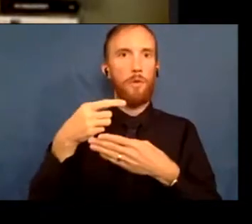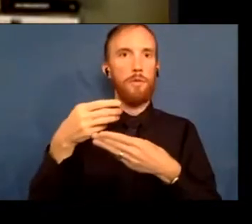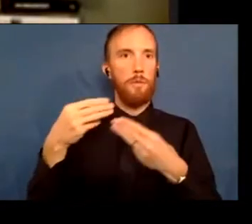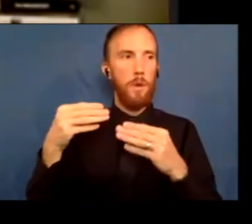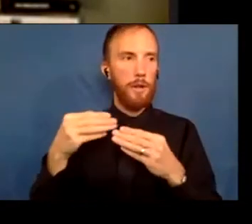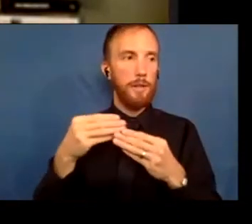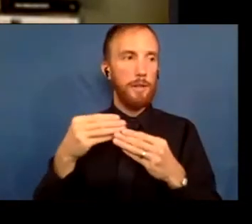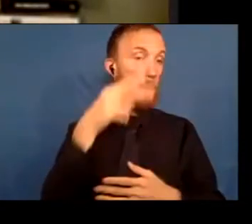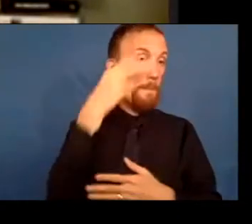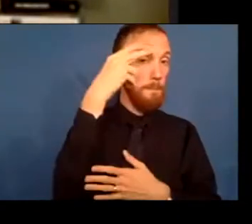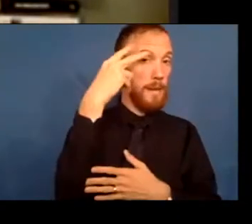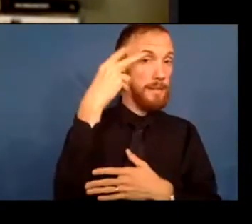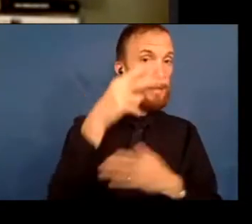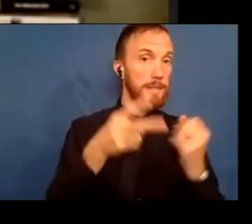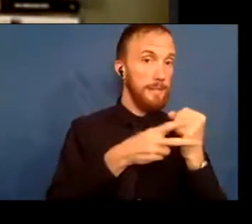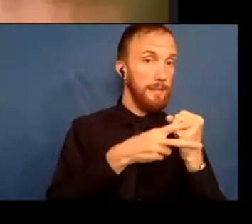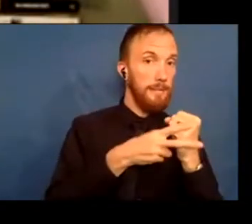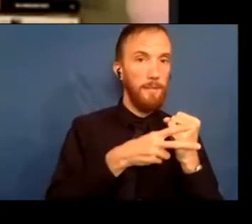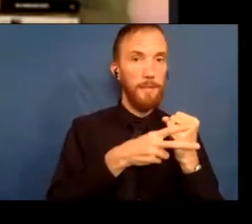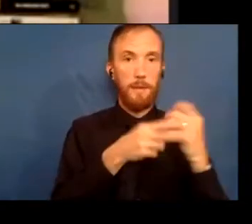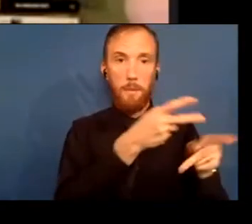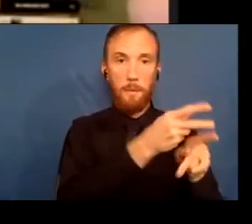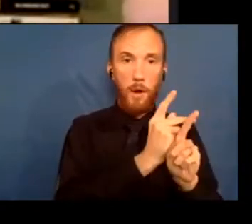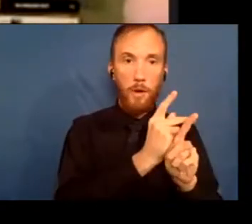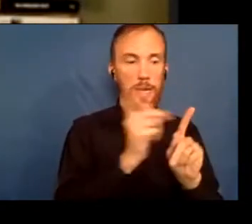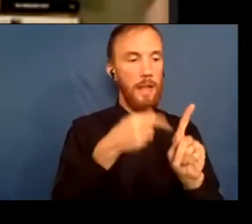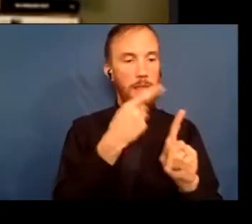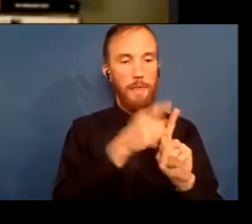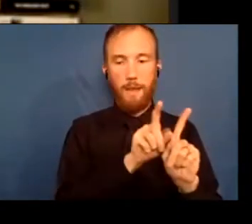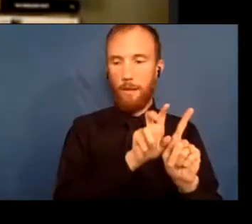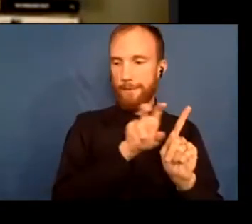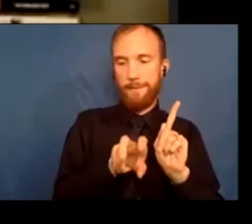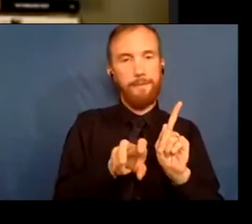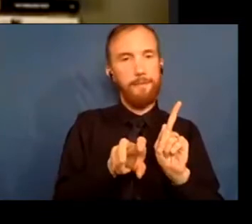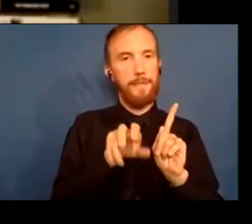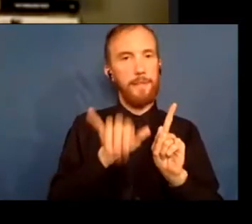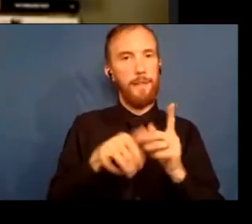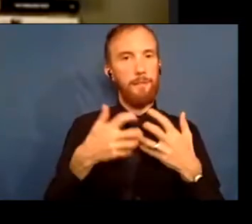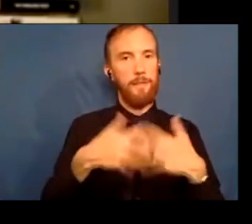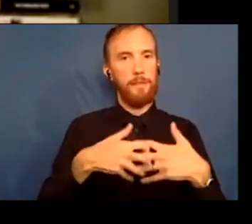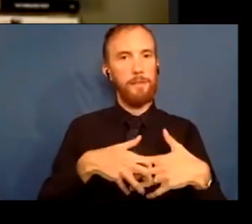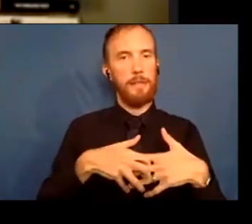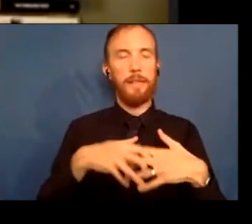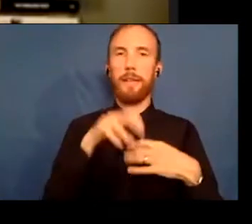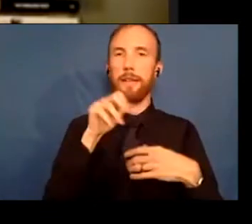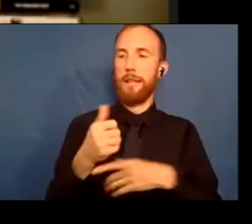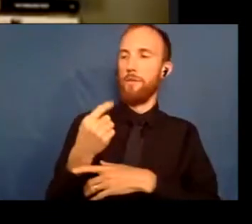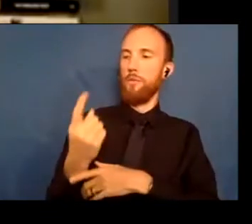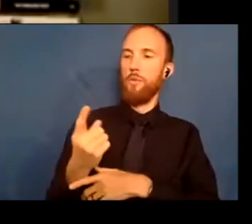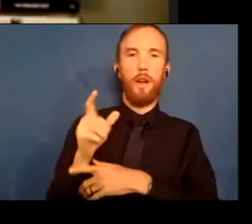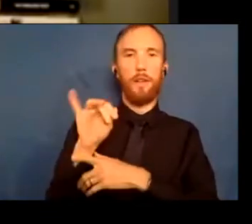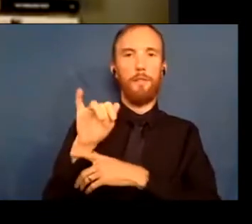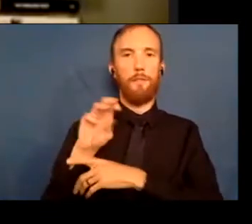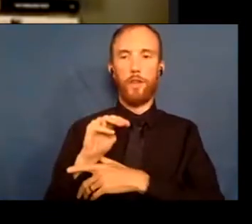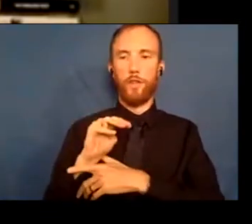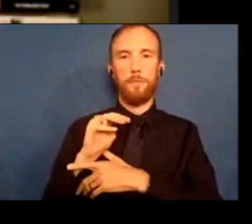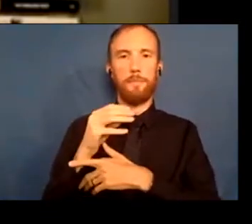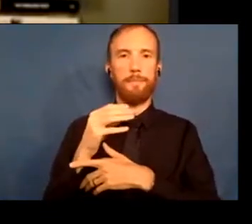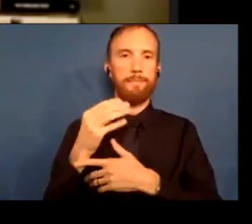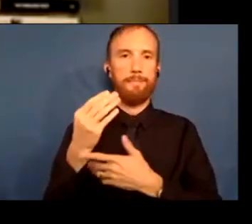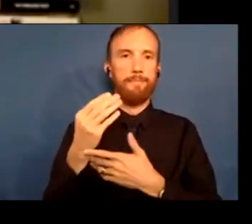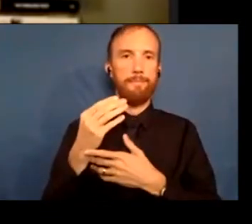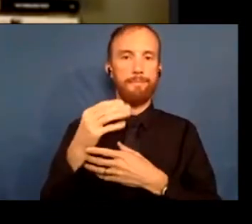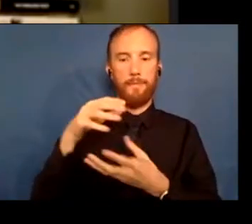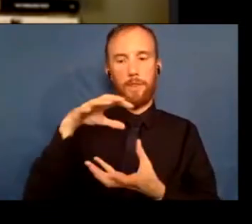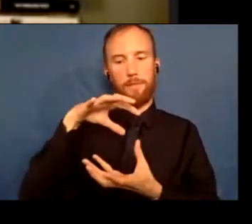on, to invest into that factory, not the firms in the global north. So on the one